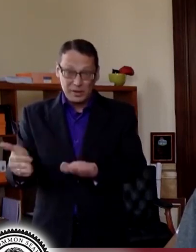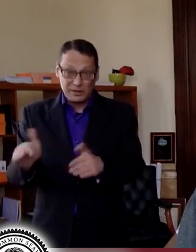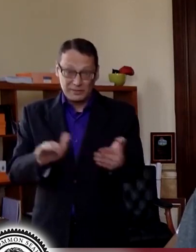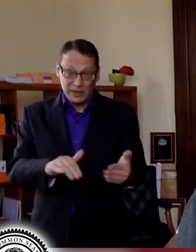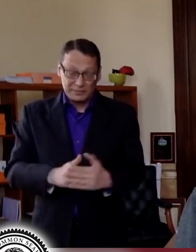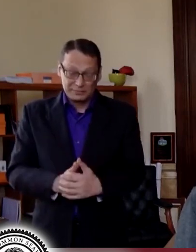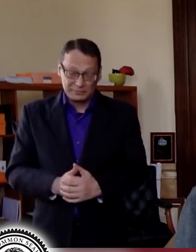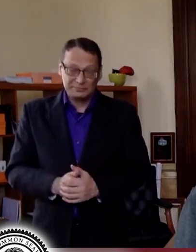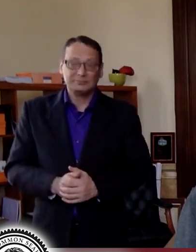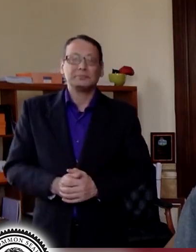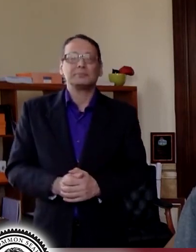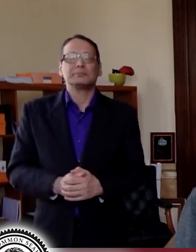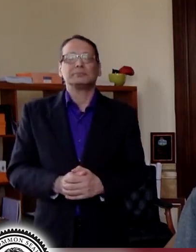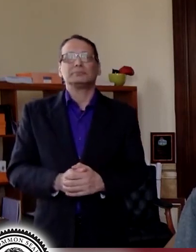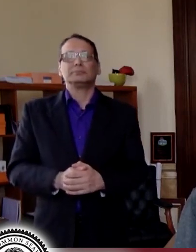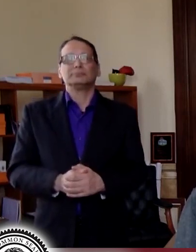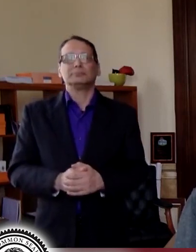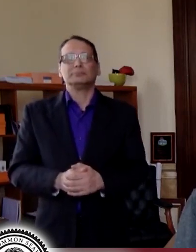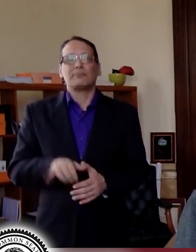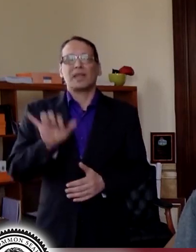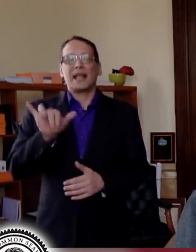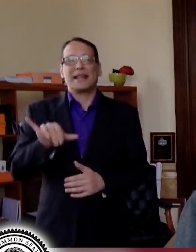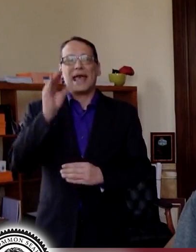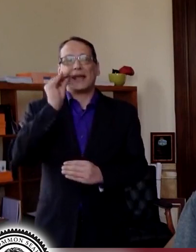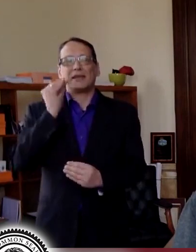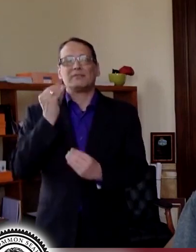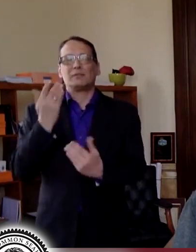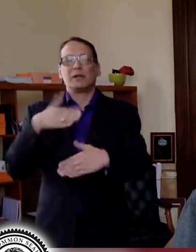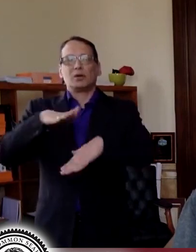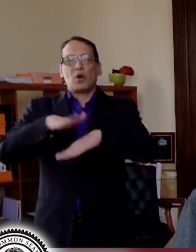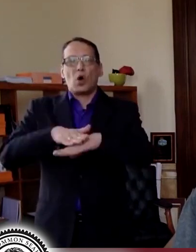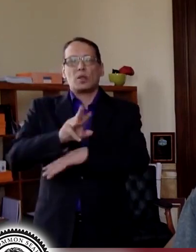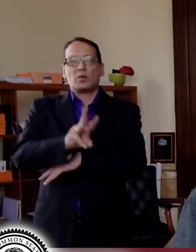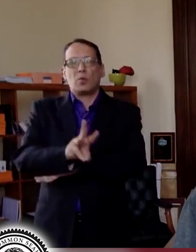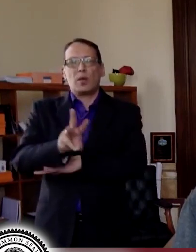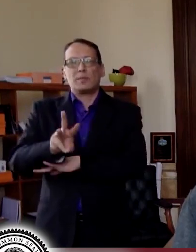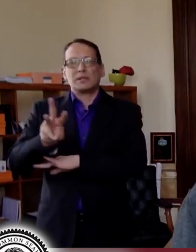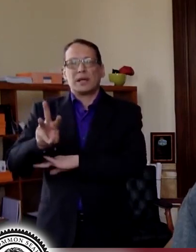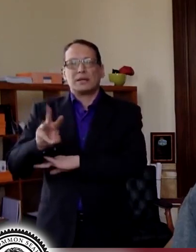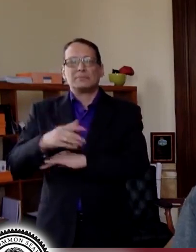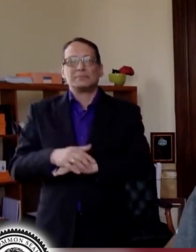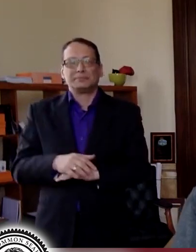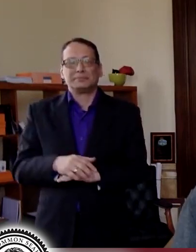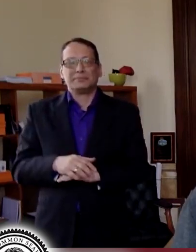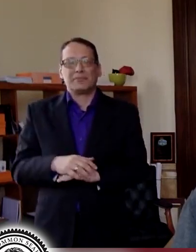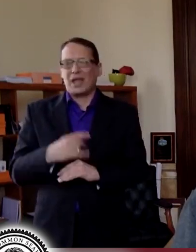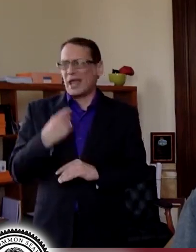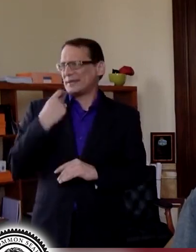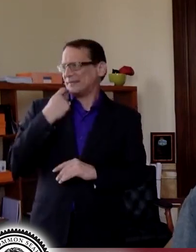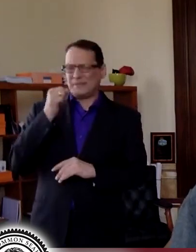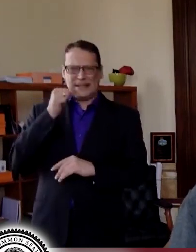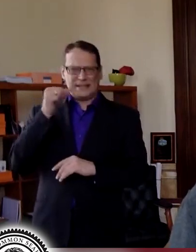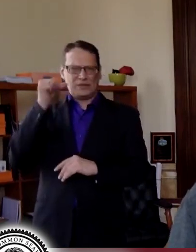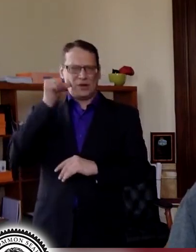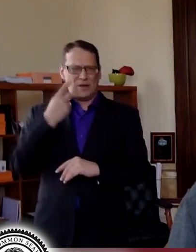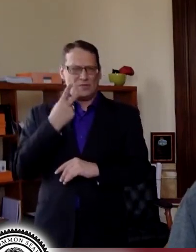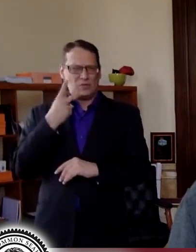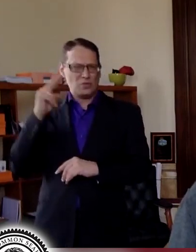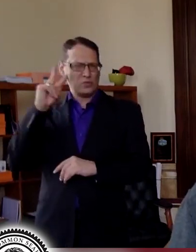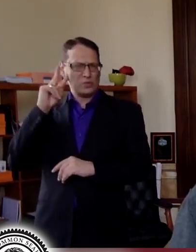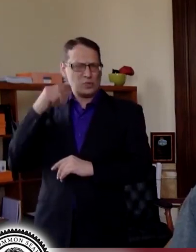virus? So that information is on our website, and I looked at it yesterday or the day